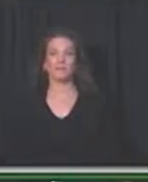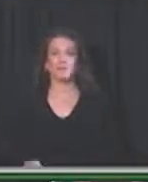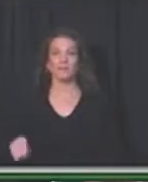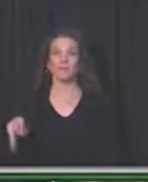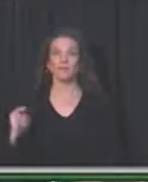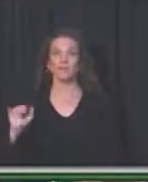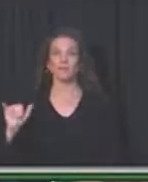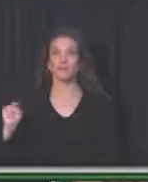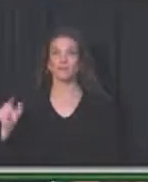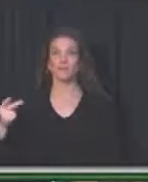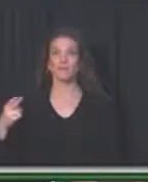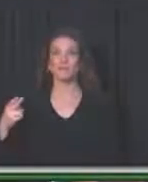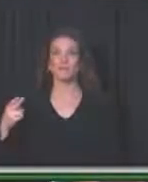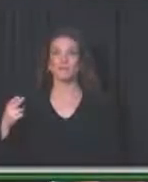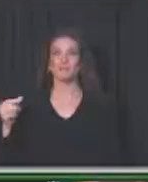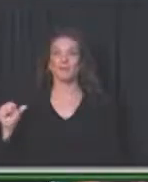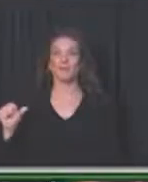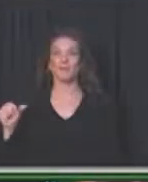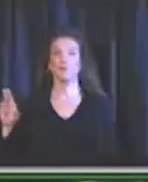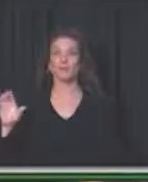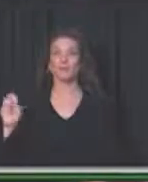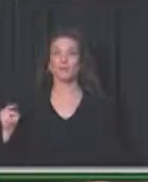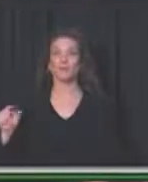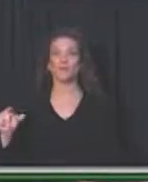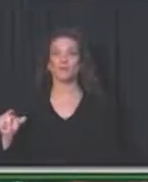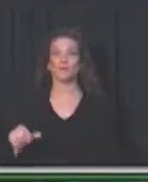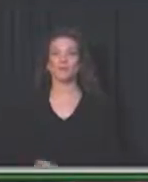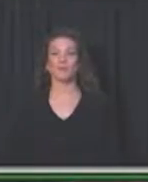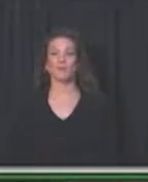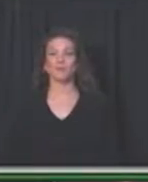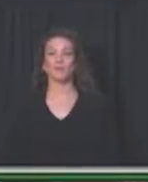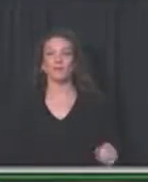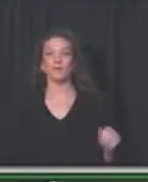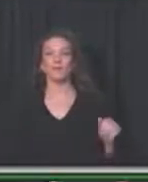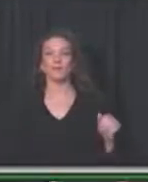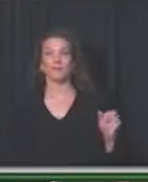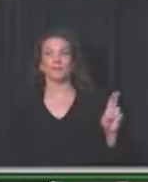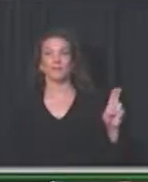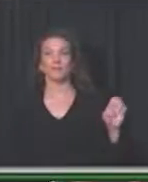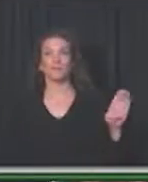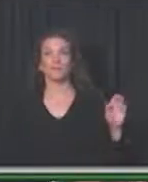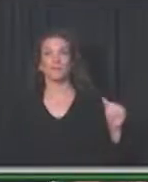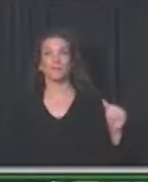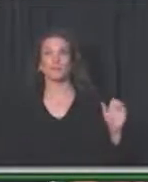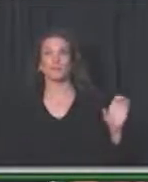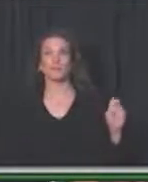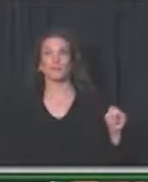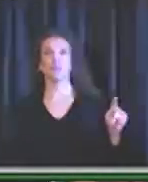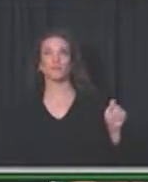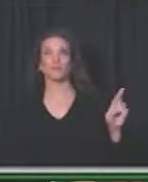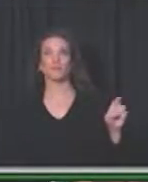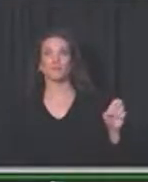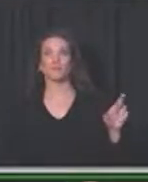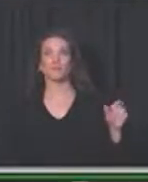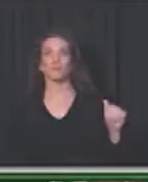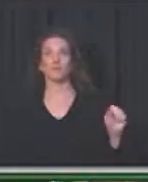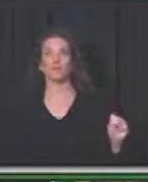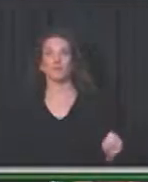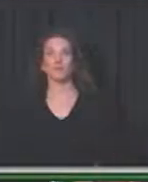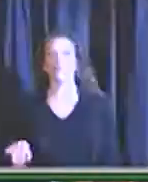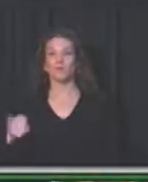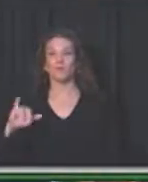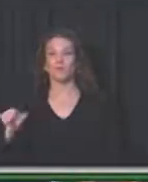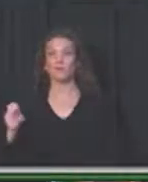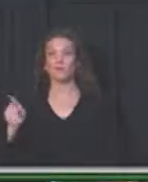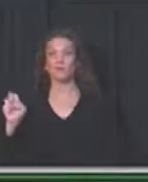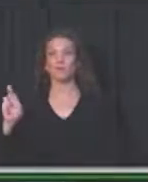Min Yuk Kwong. Alberto Aguirre Contreras. Jennifer Elizabeth